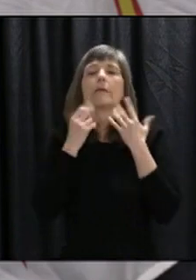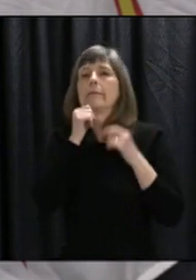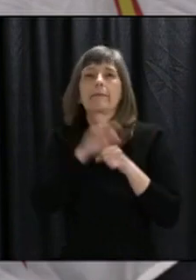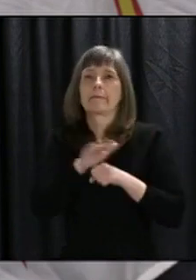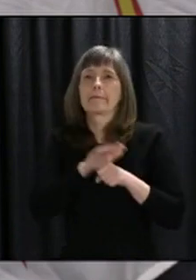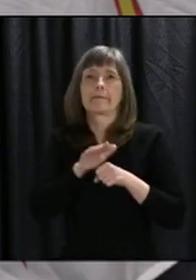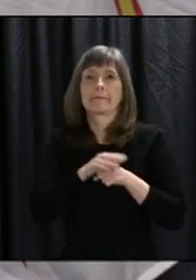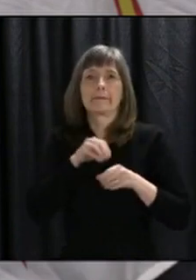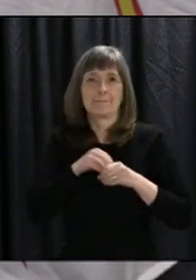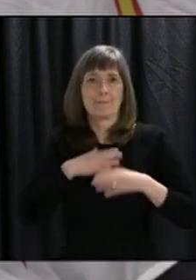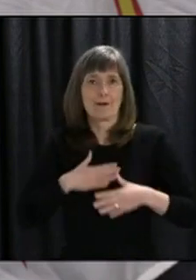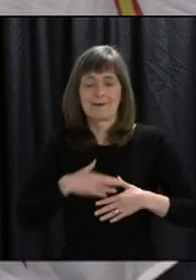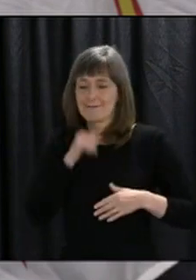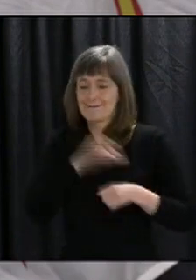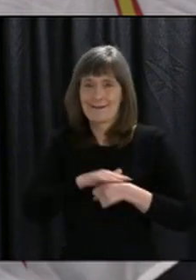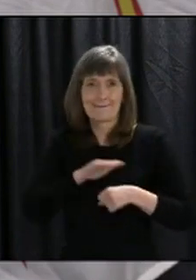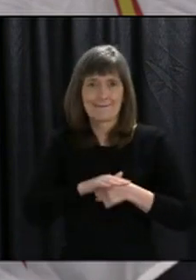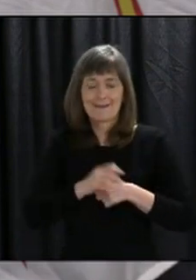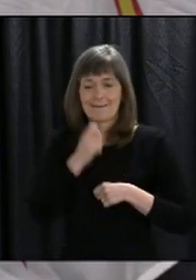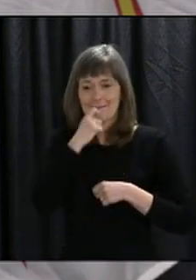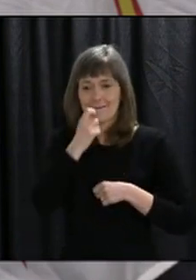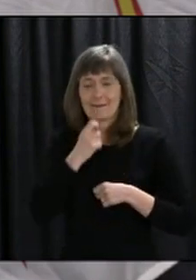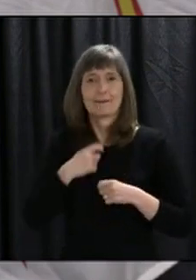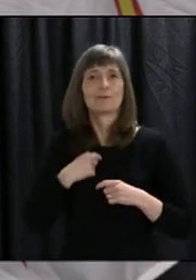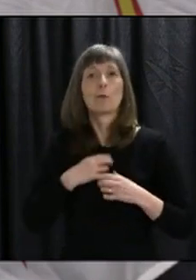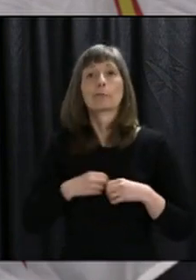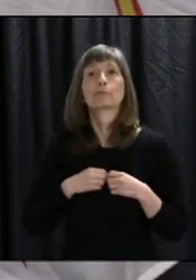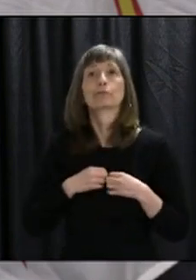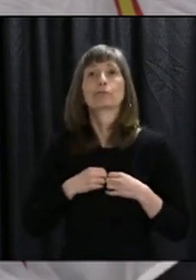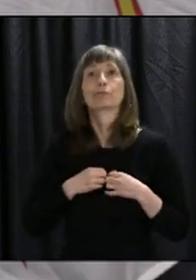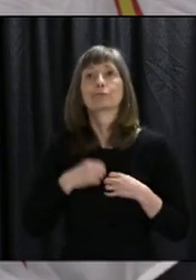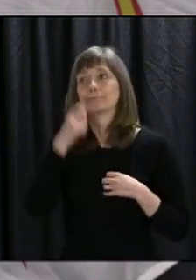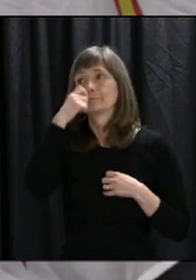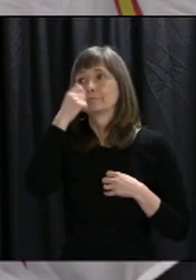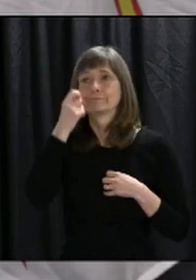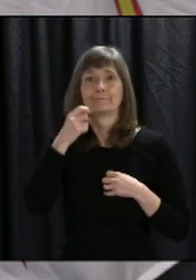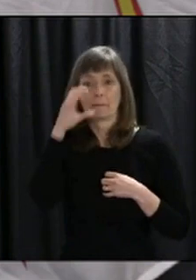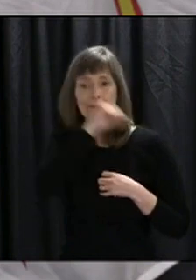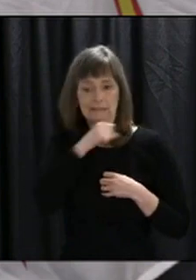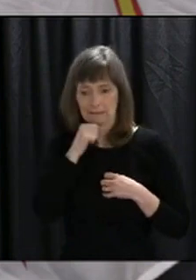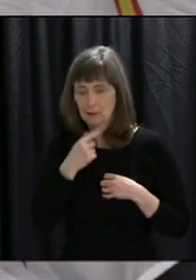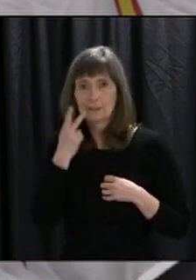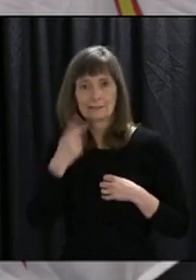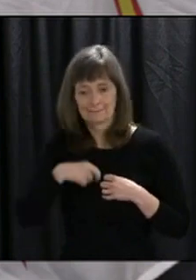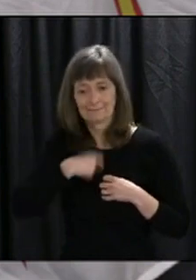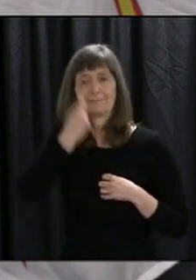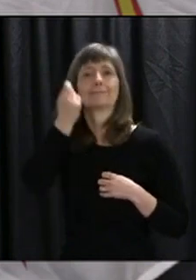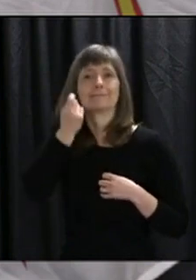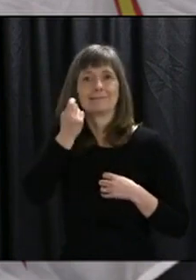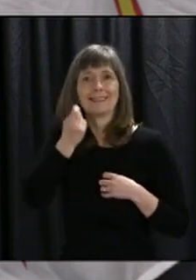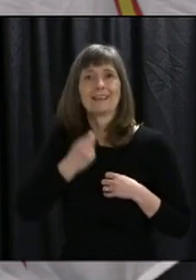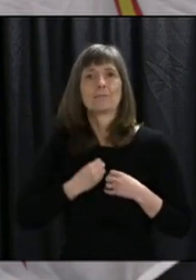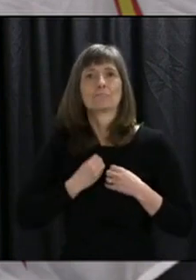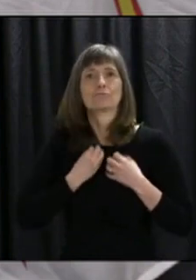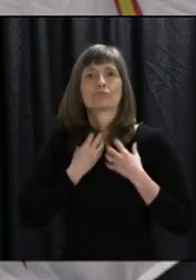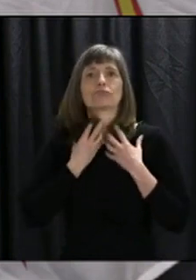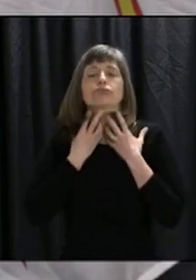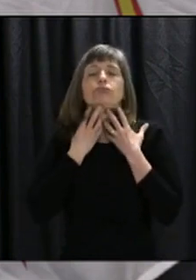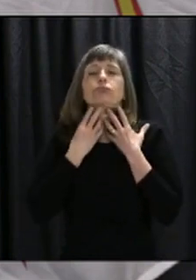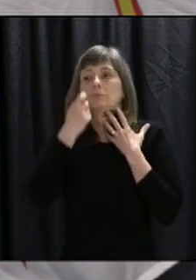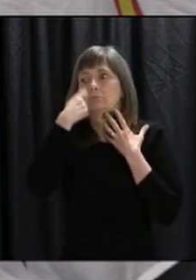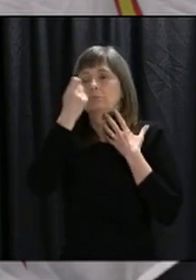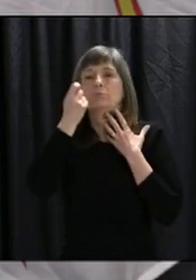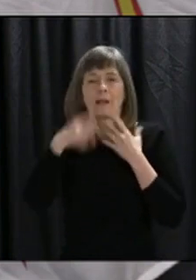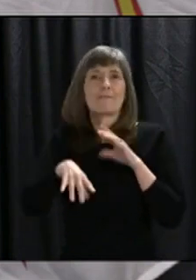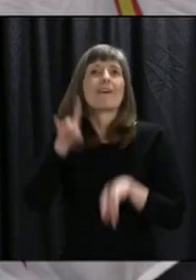have a positive test. And so that's why, with a high degree of clinical suspicion, we would retest. But it's also why it's